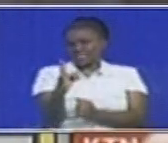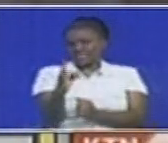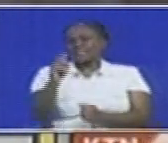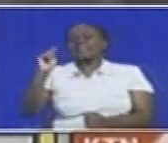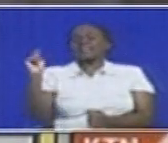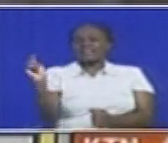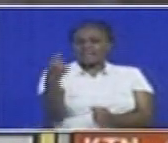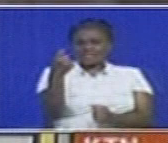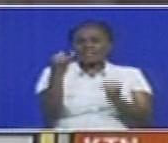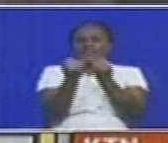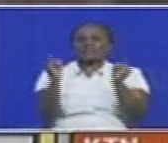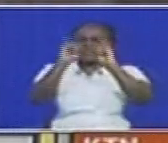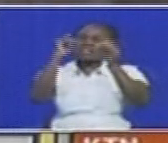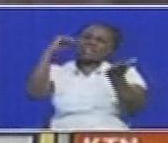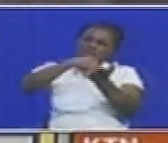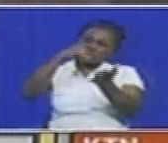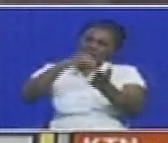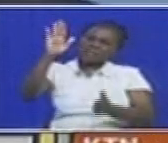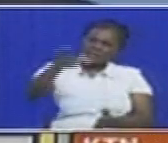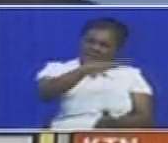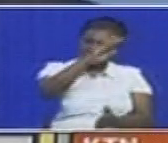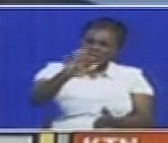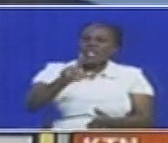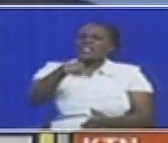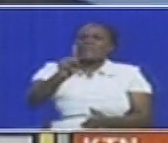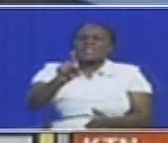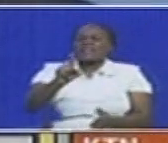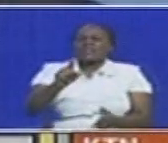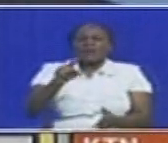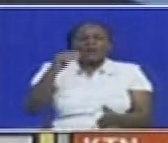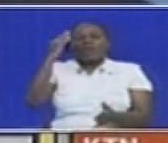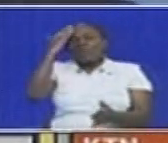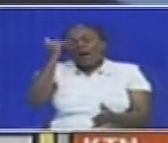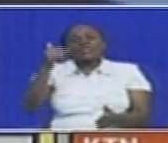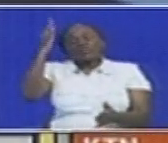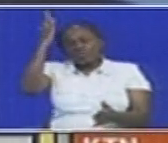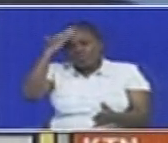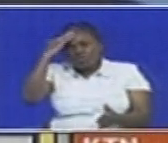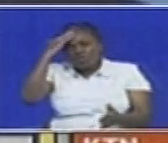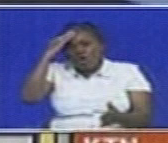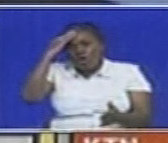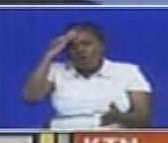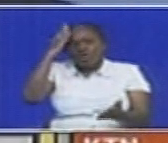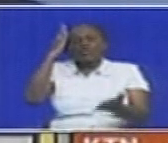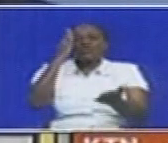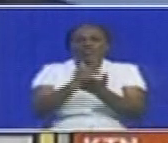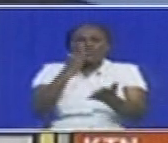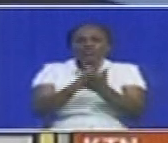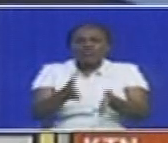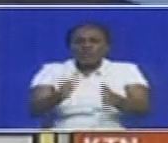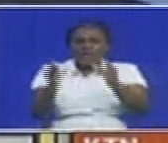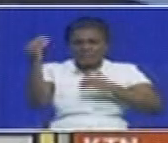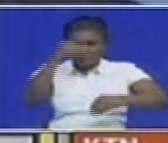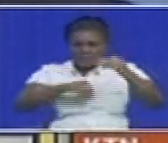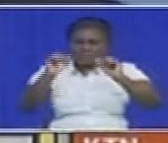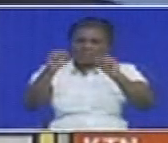Kenyan's institutions, including parliament, have not bothered to establish a credible process in which we could